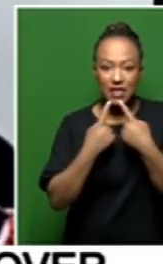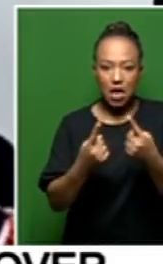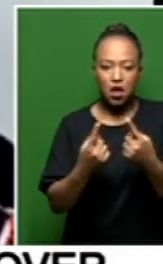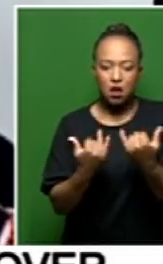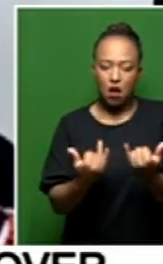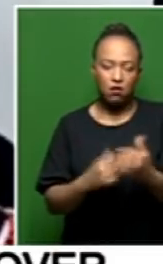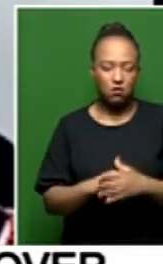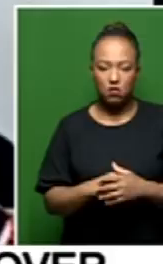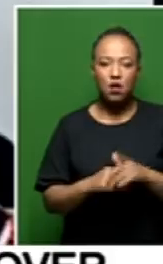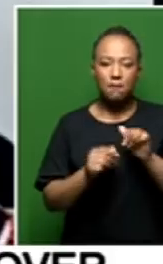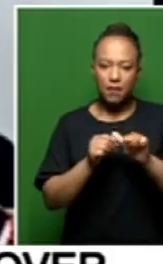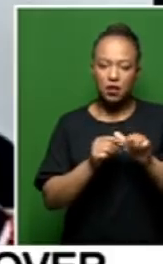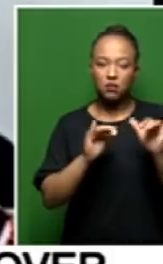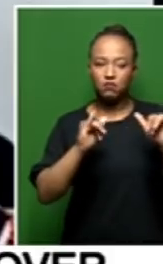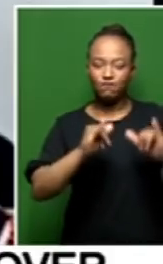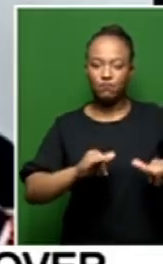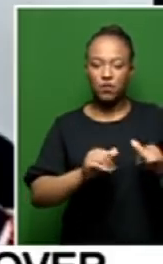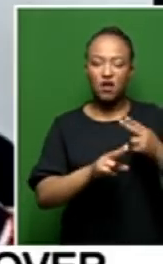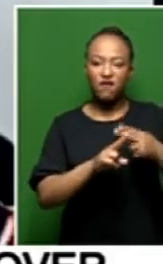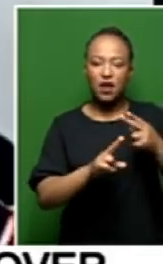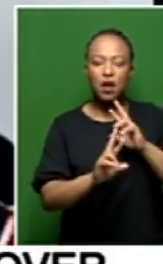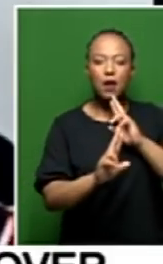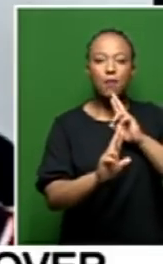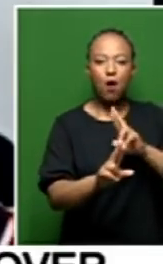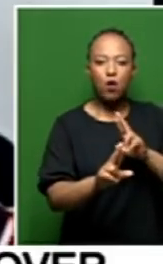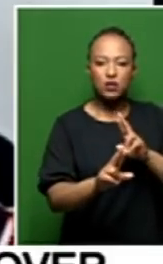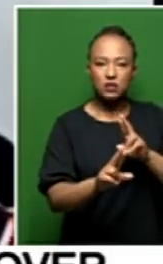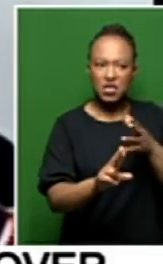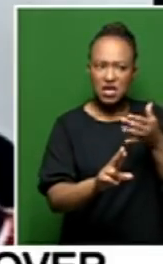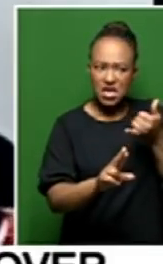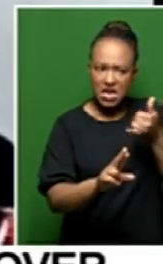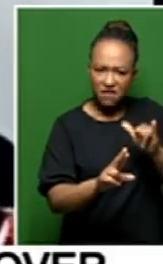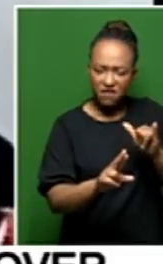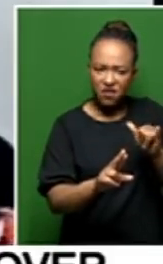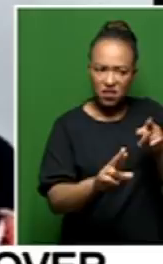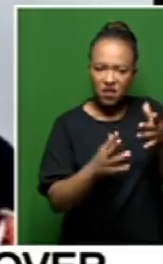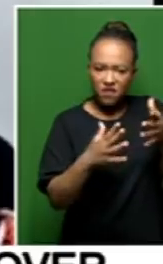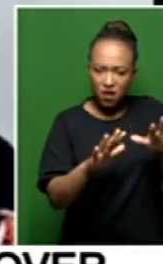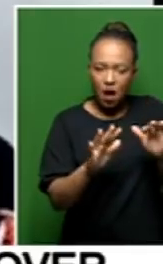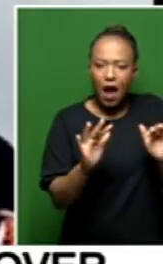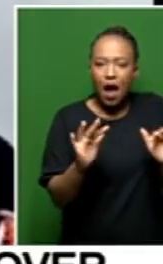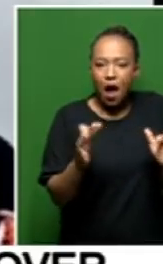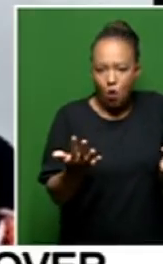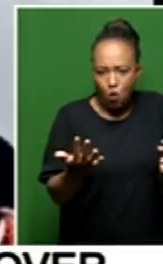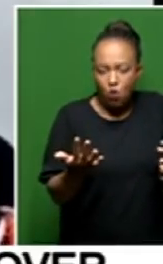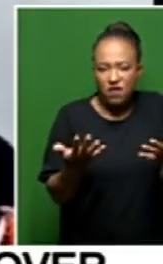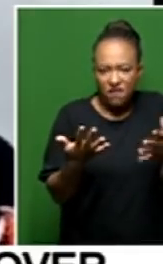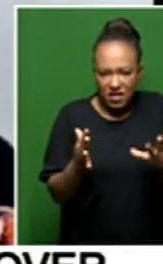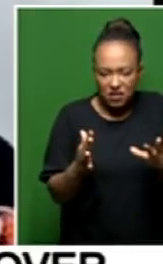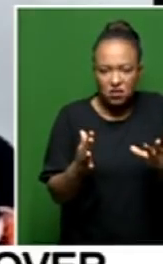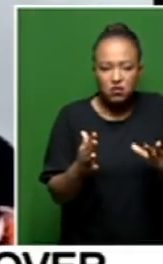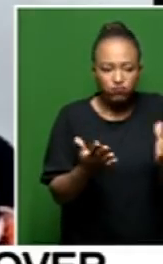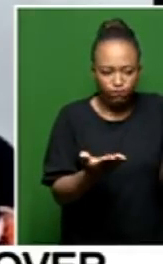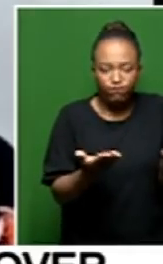want to wait for the final report to see whether they've captured how this was enabled